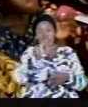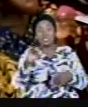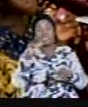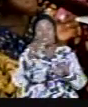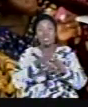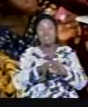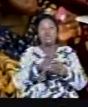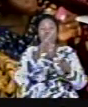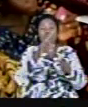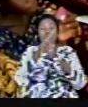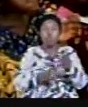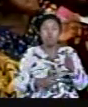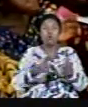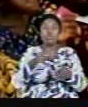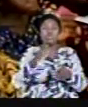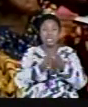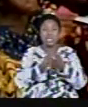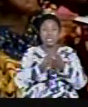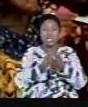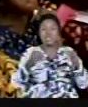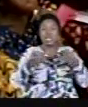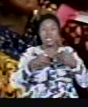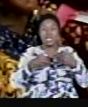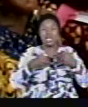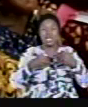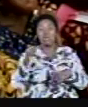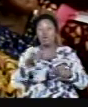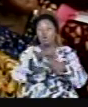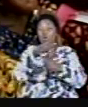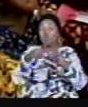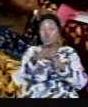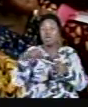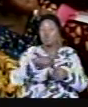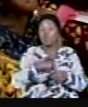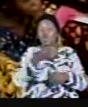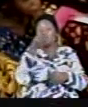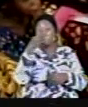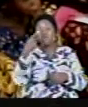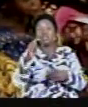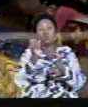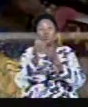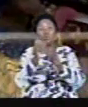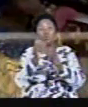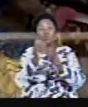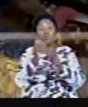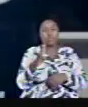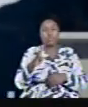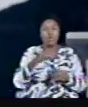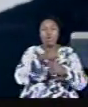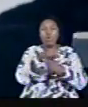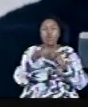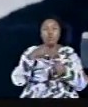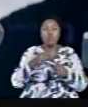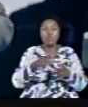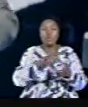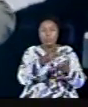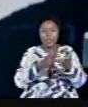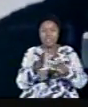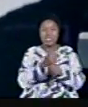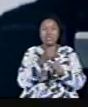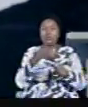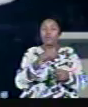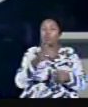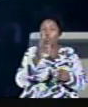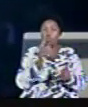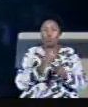he has eaten. When we eat the word of God, when we partake of the word of God, and